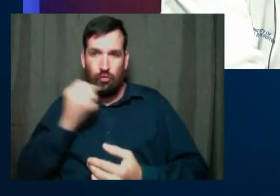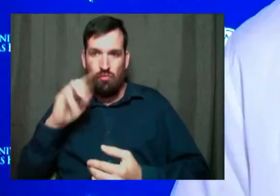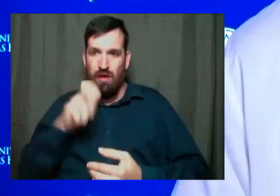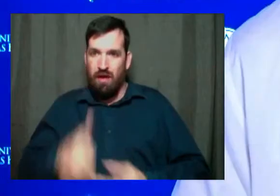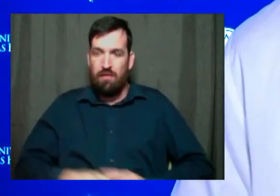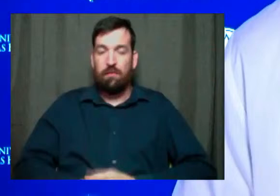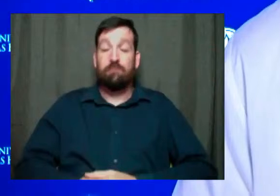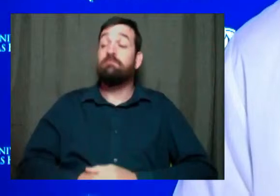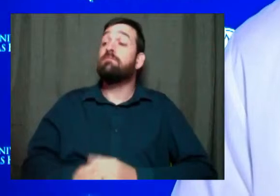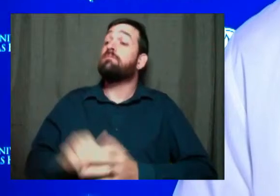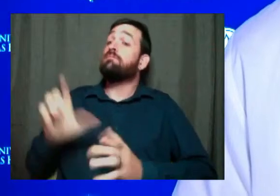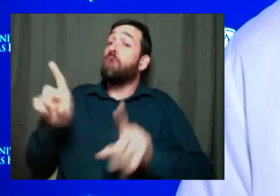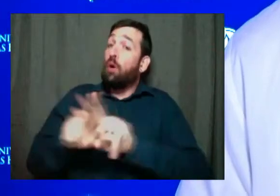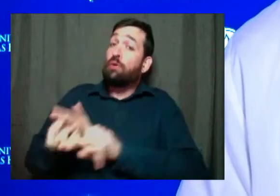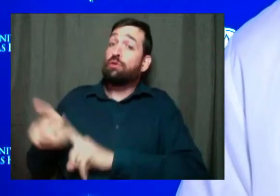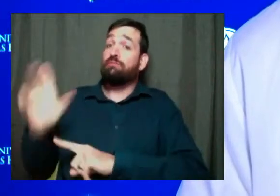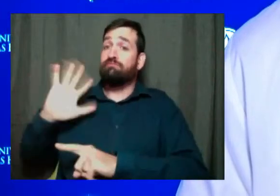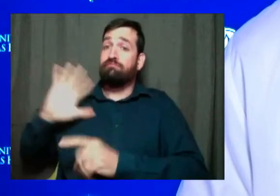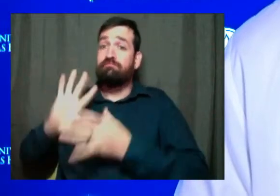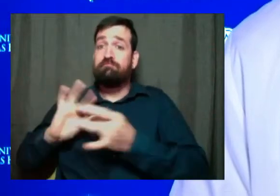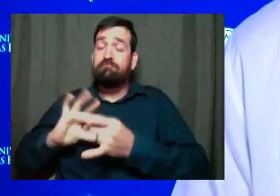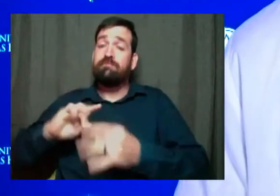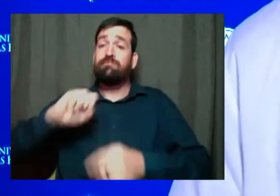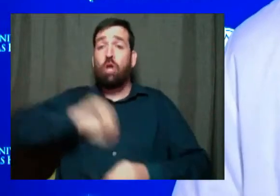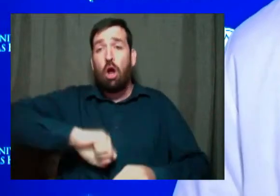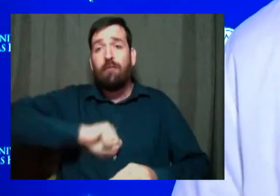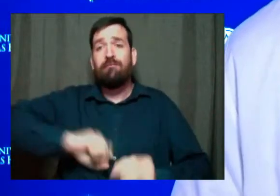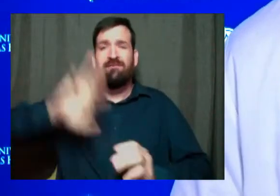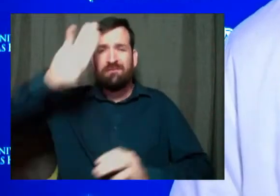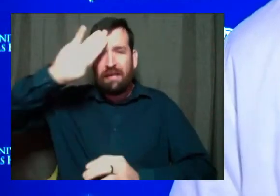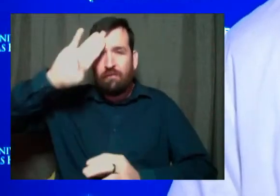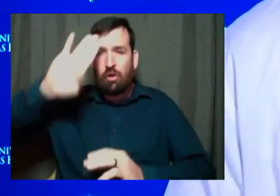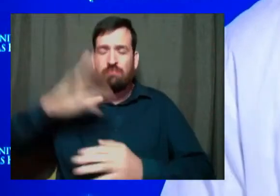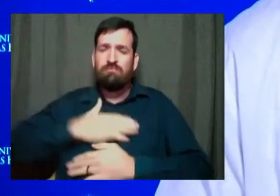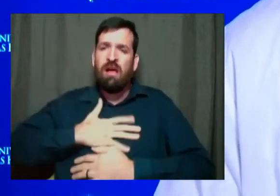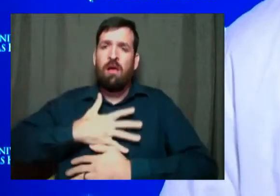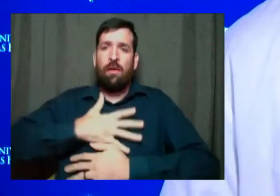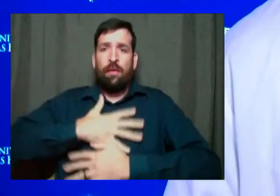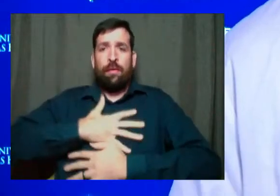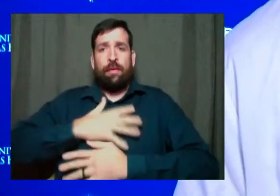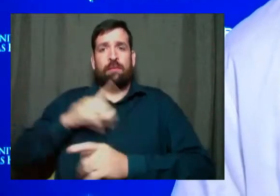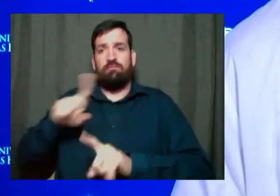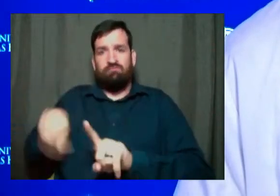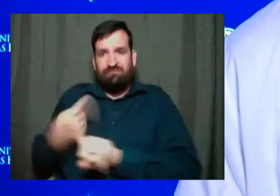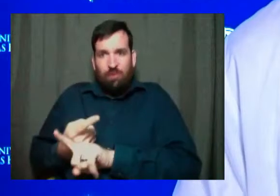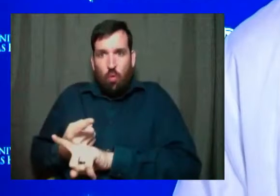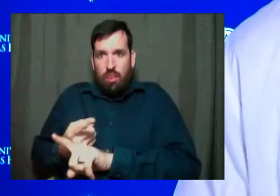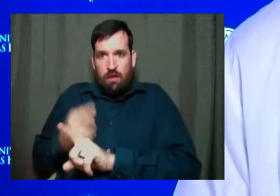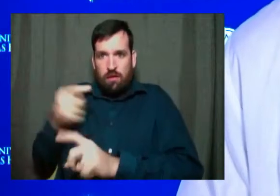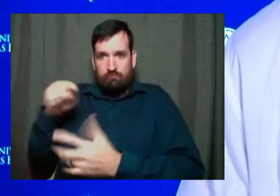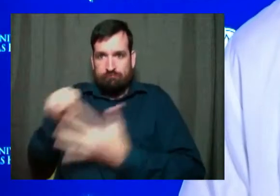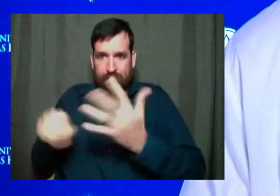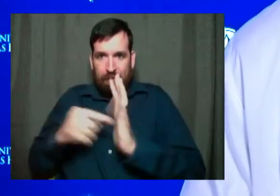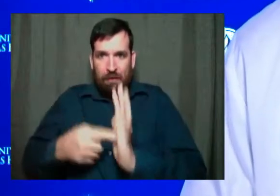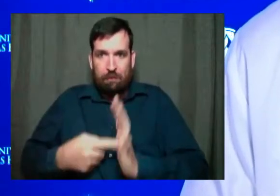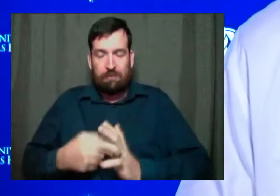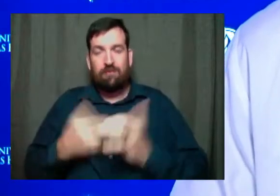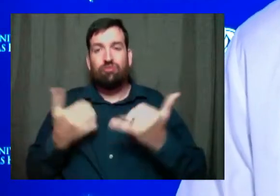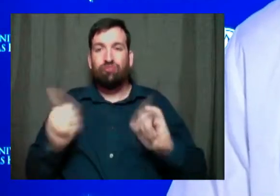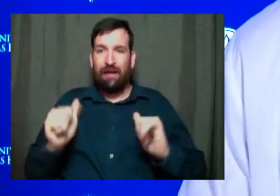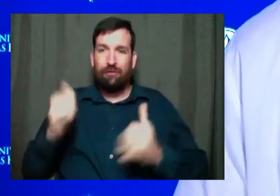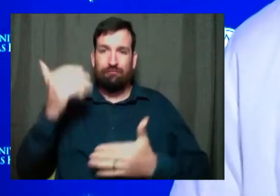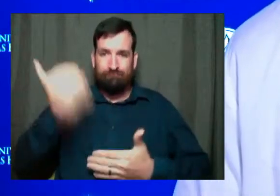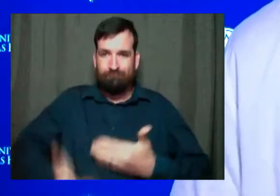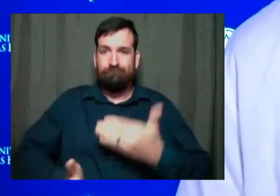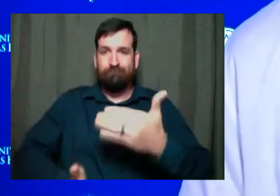with coronavirus had cough, fever, and shortness of breath, and that was all we were looking for. So again, we're just trying to take it one day at a time and just